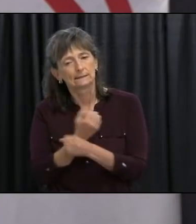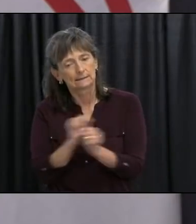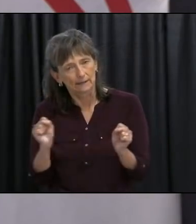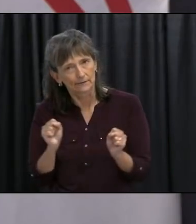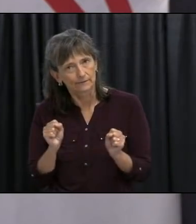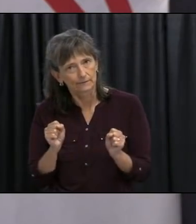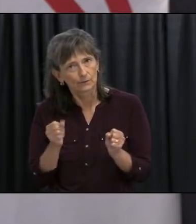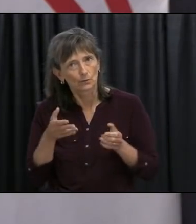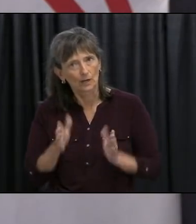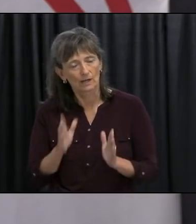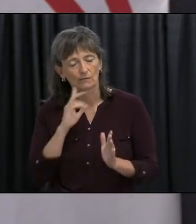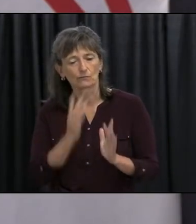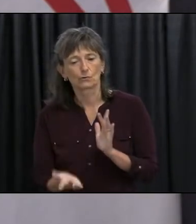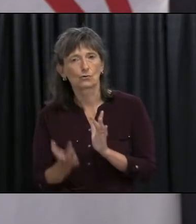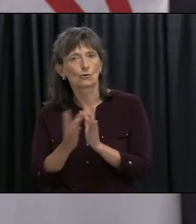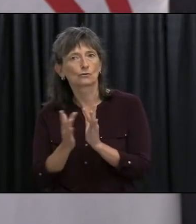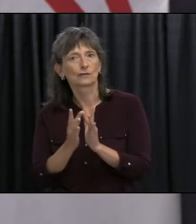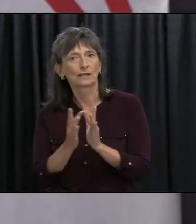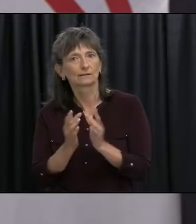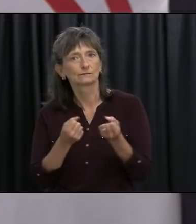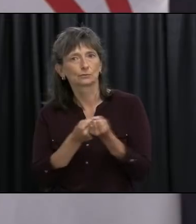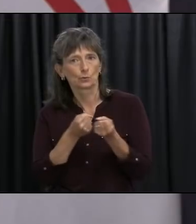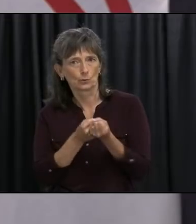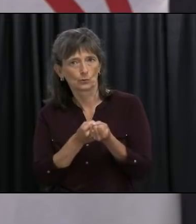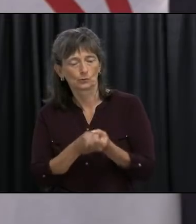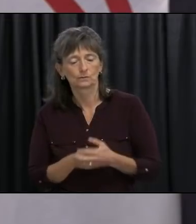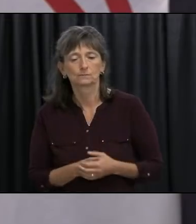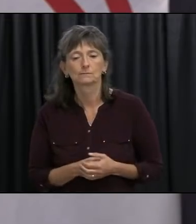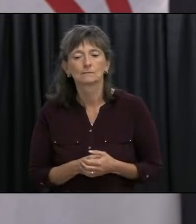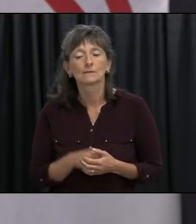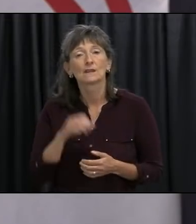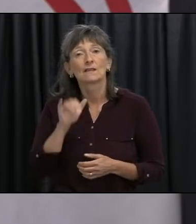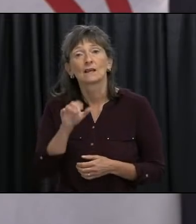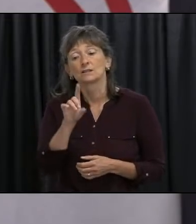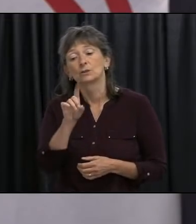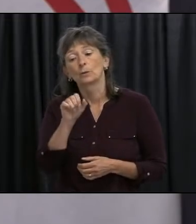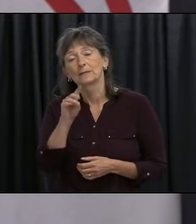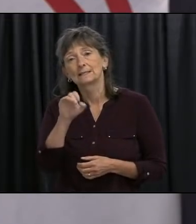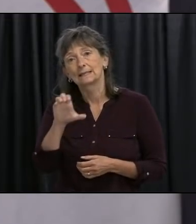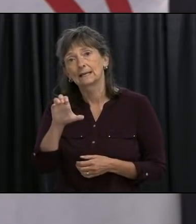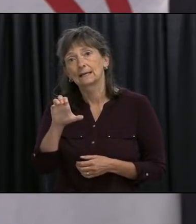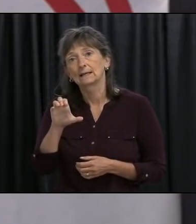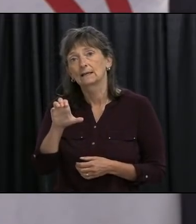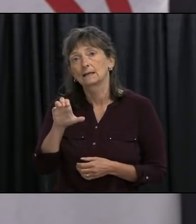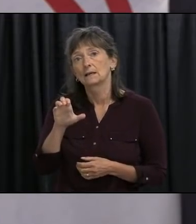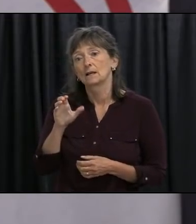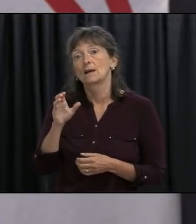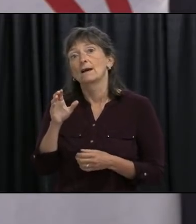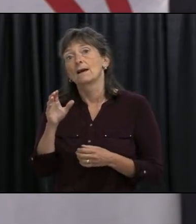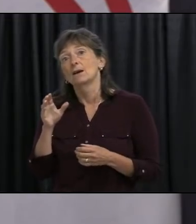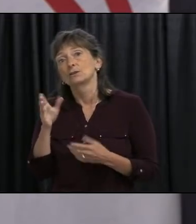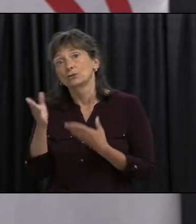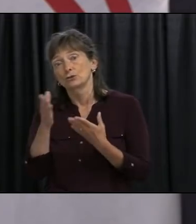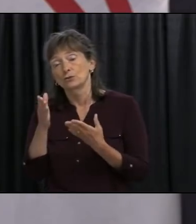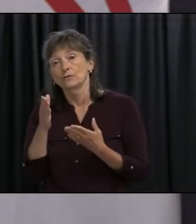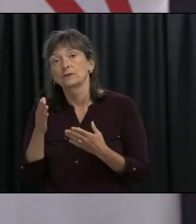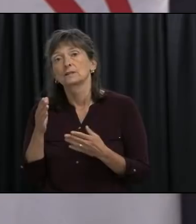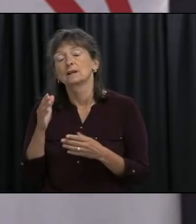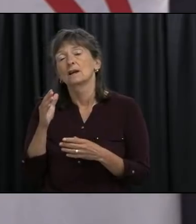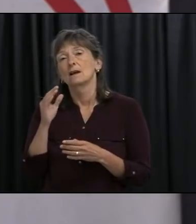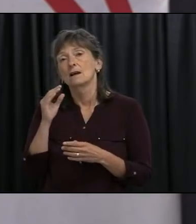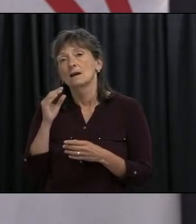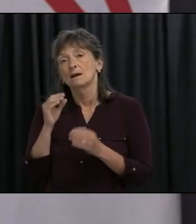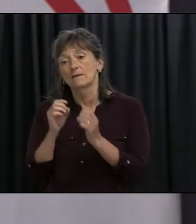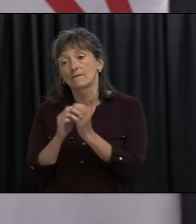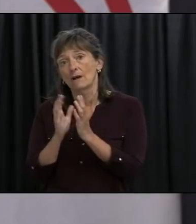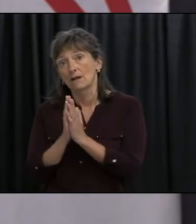you need. The Domestic Violence Helpline is a province-wide, toll-free number offered through a partnership between